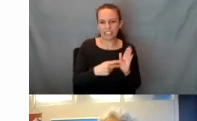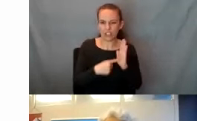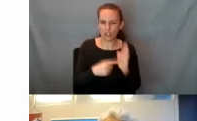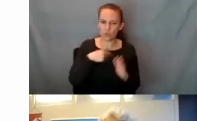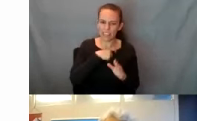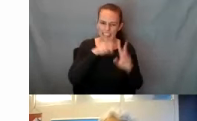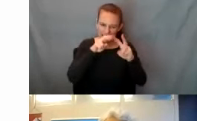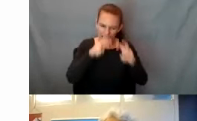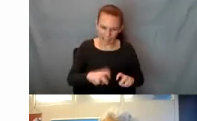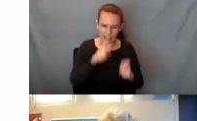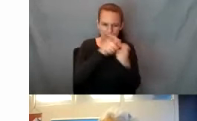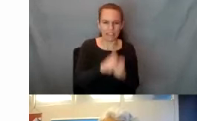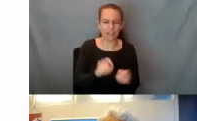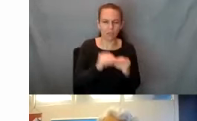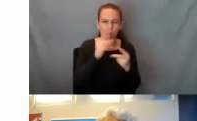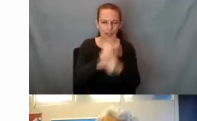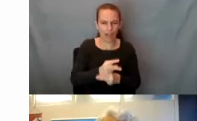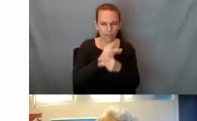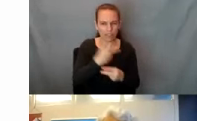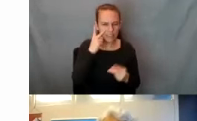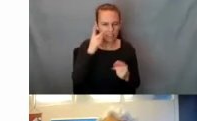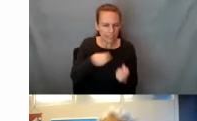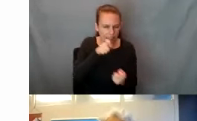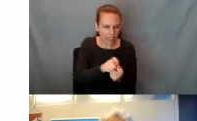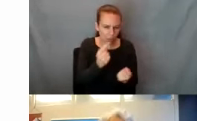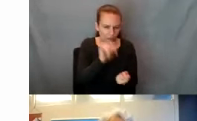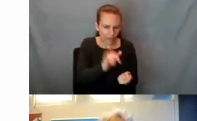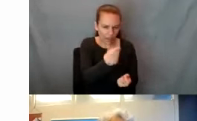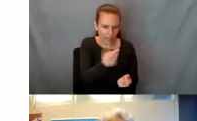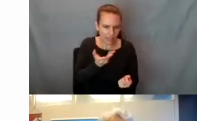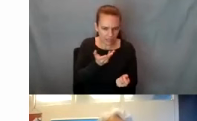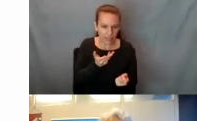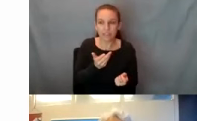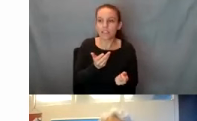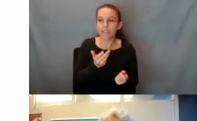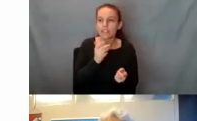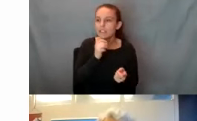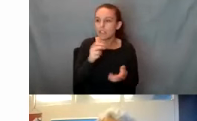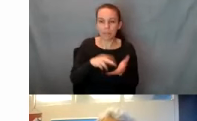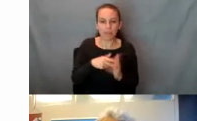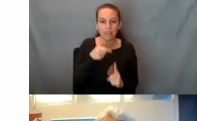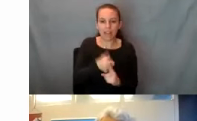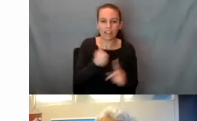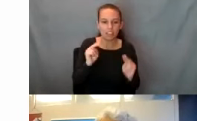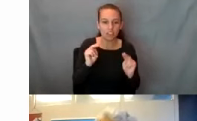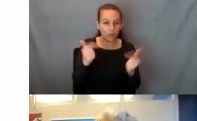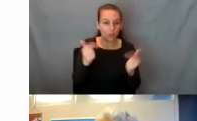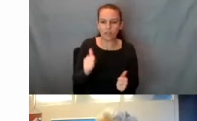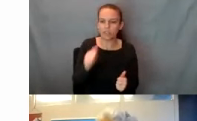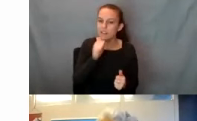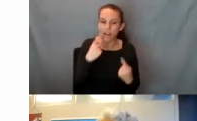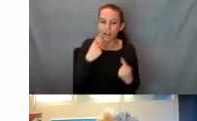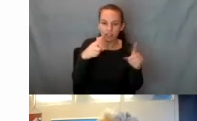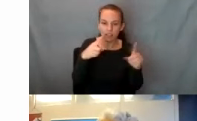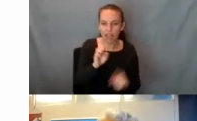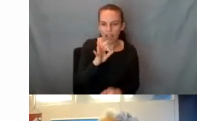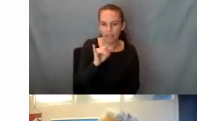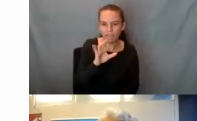see what exactly it's telling us. So it's not that it wasn't efficacious, but there does seem to be reduced